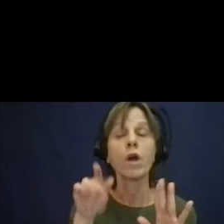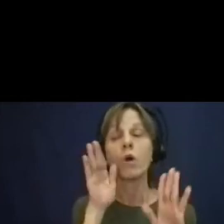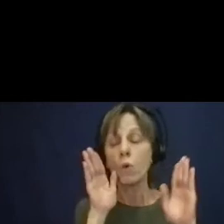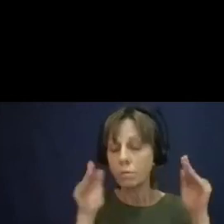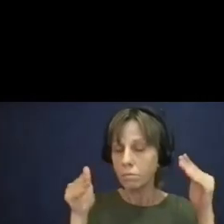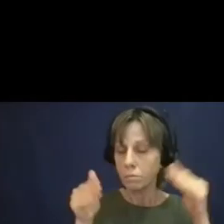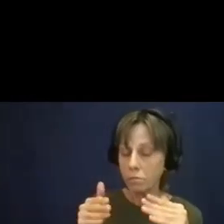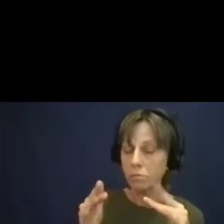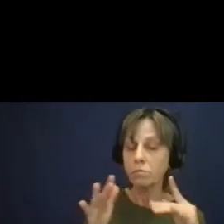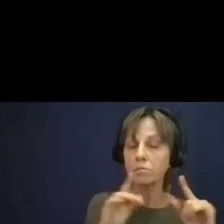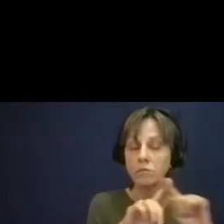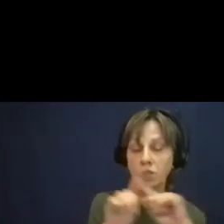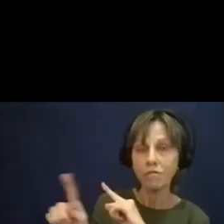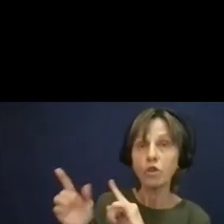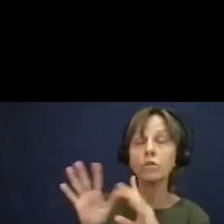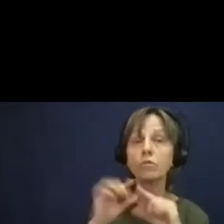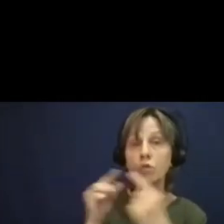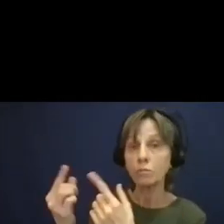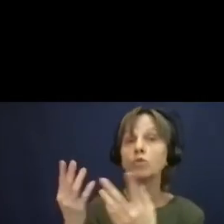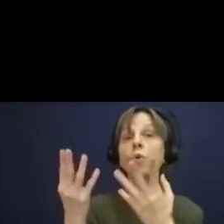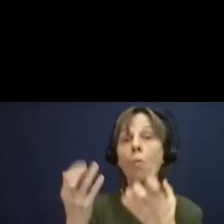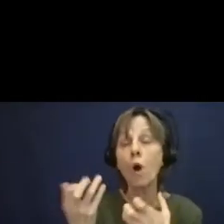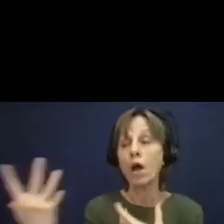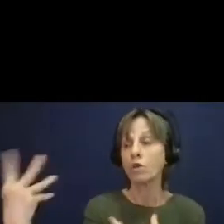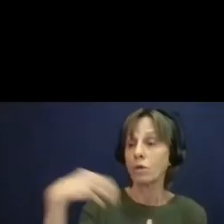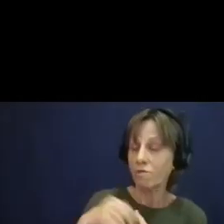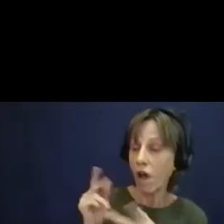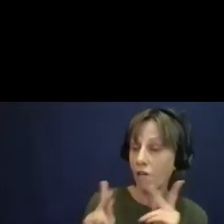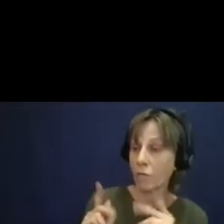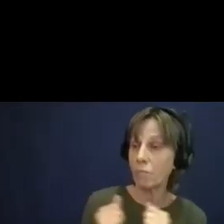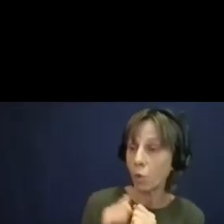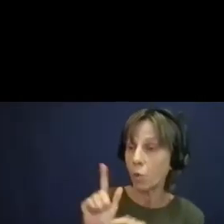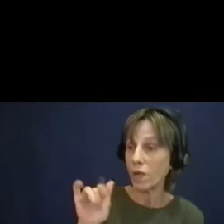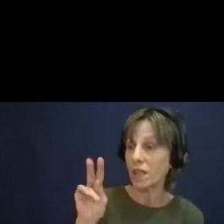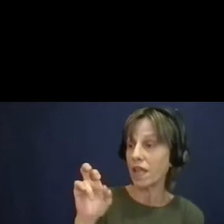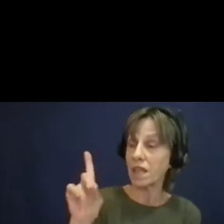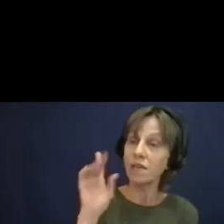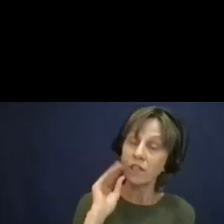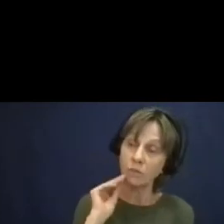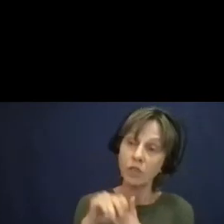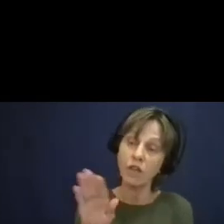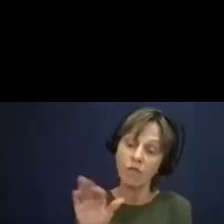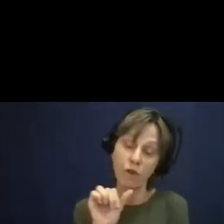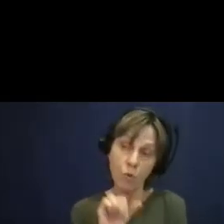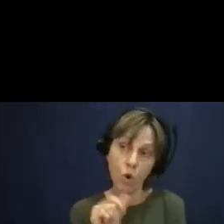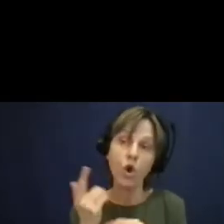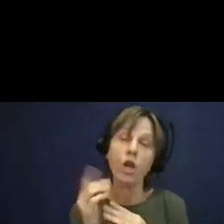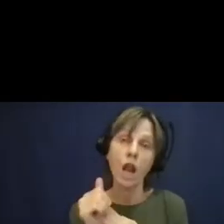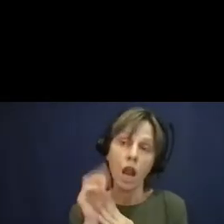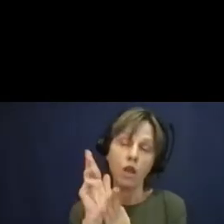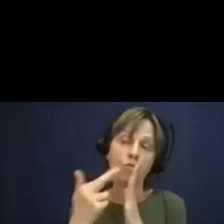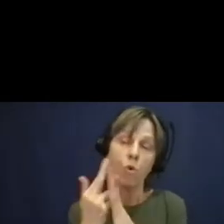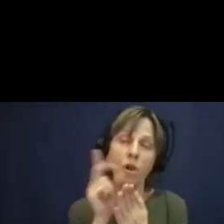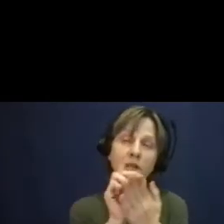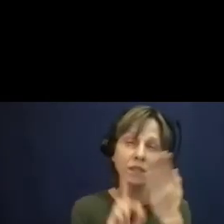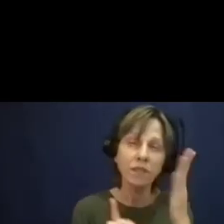looking to involve people with lived experience in their work to play a lead role in designing, developing, and implementing